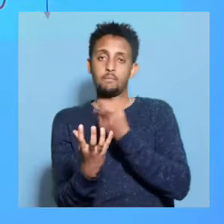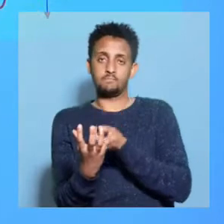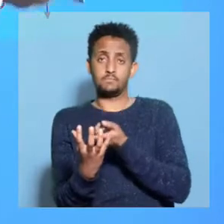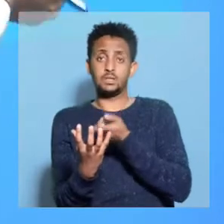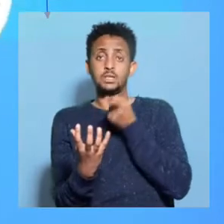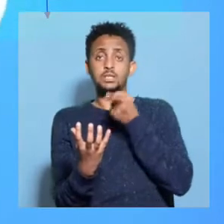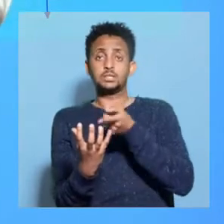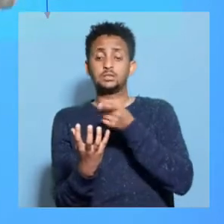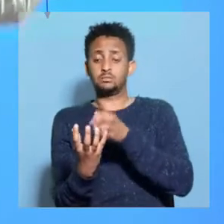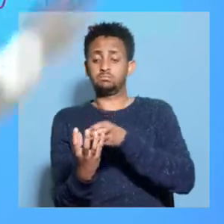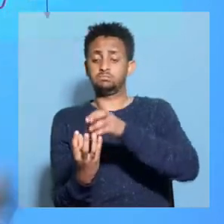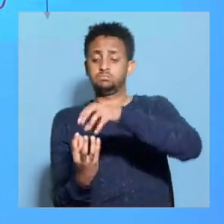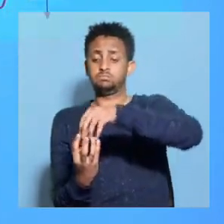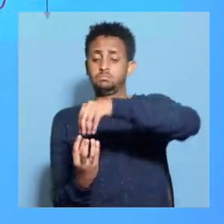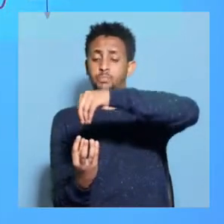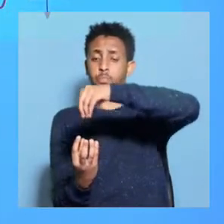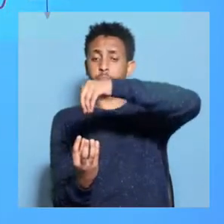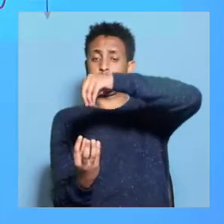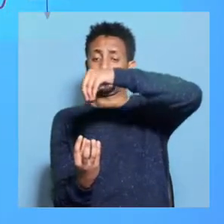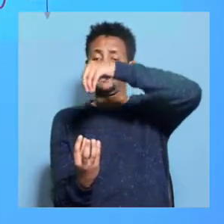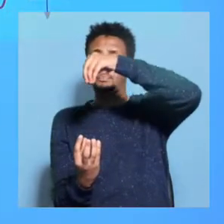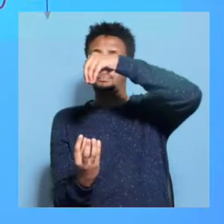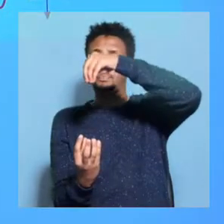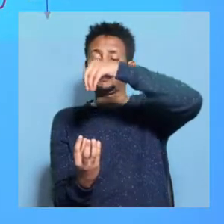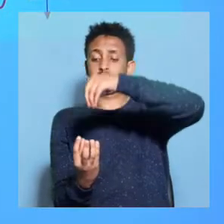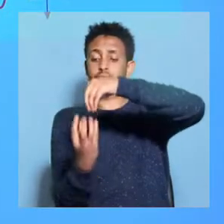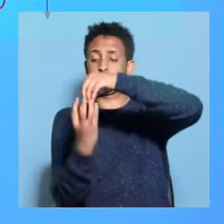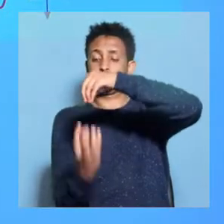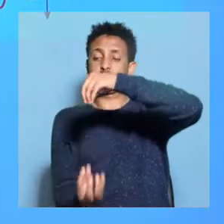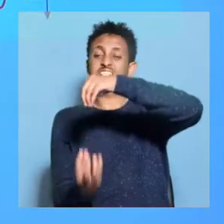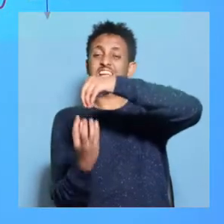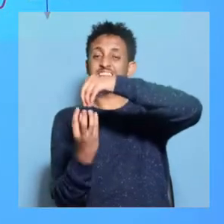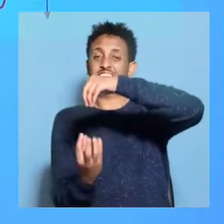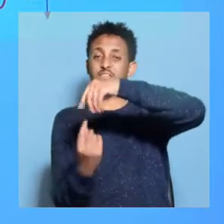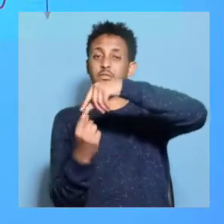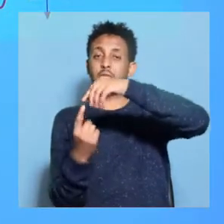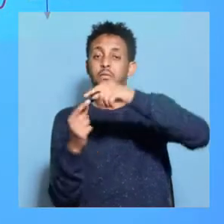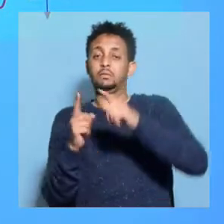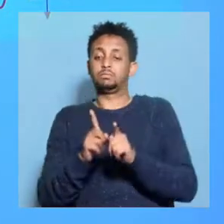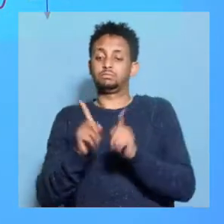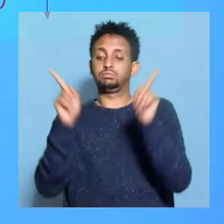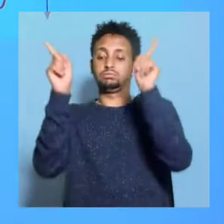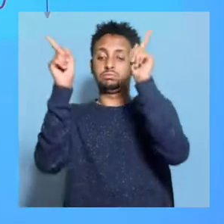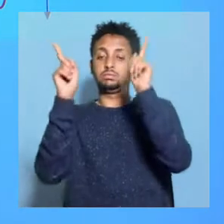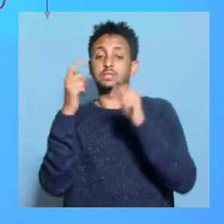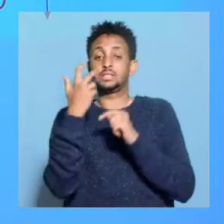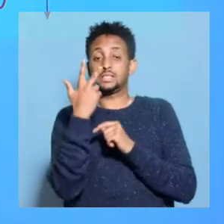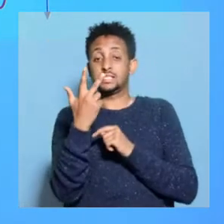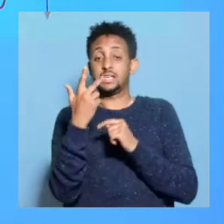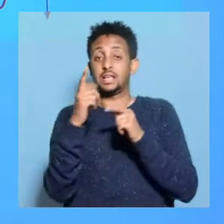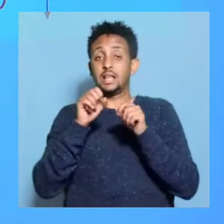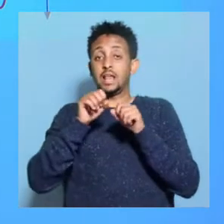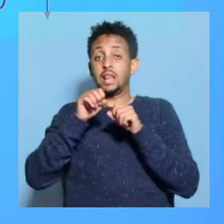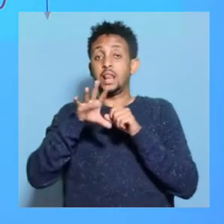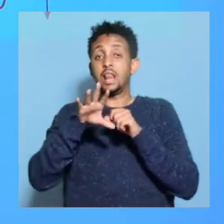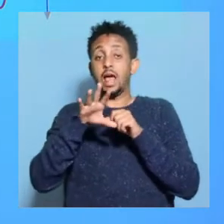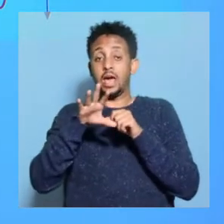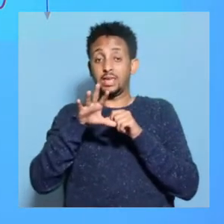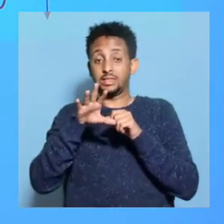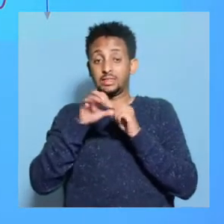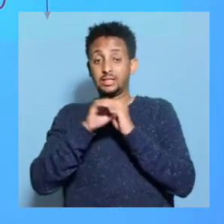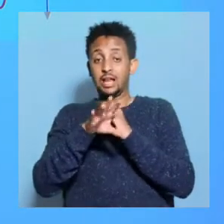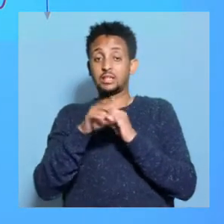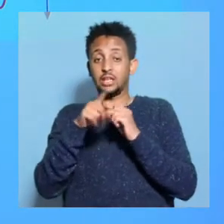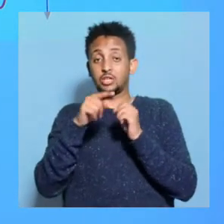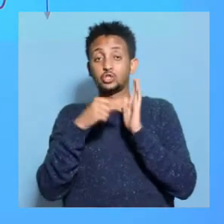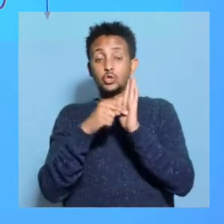and it's attached with cords or strings as shown here. Hangs from 3 lights inextensible